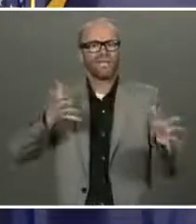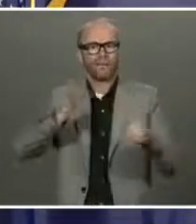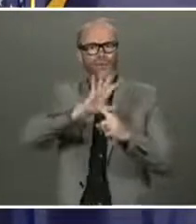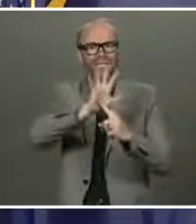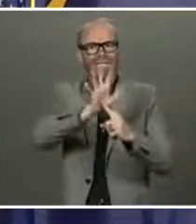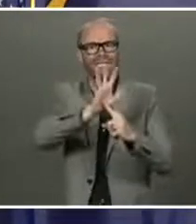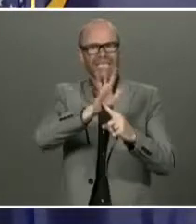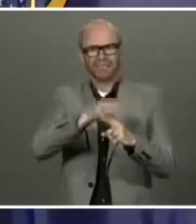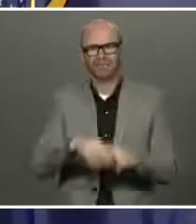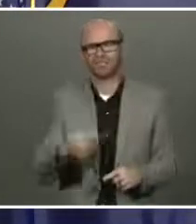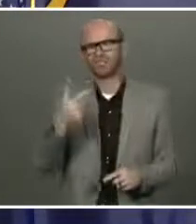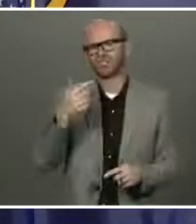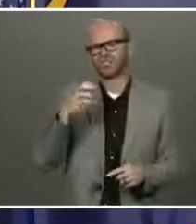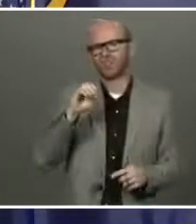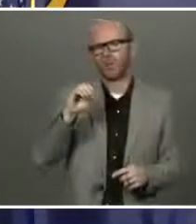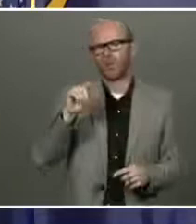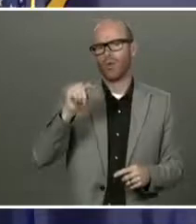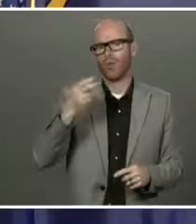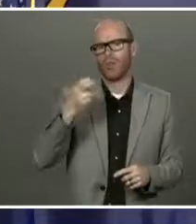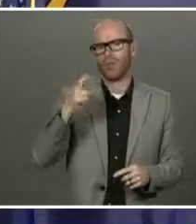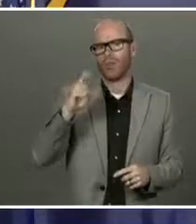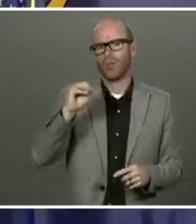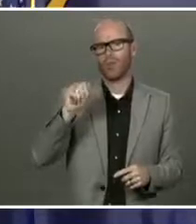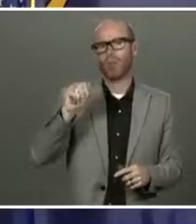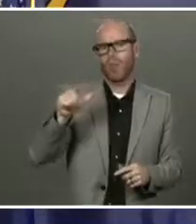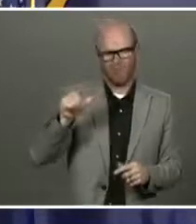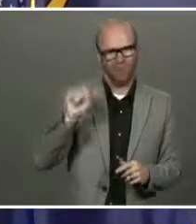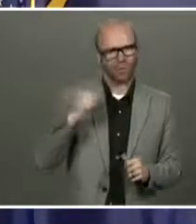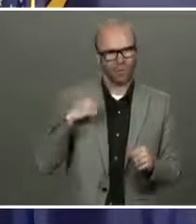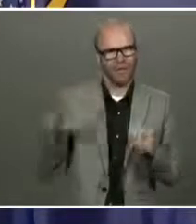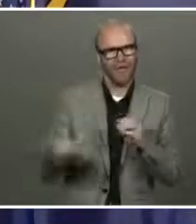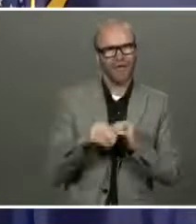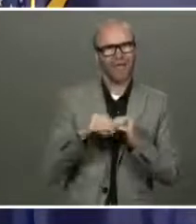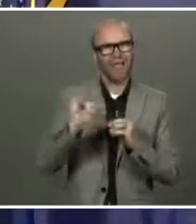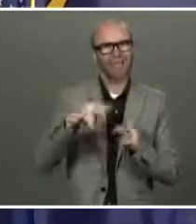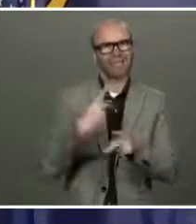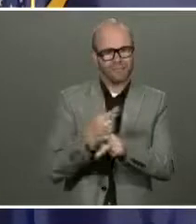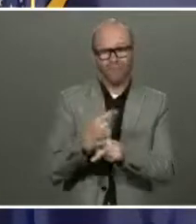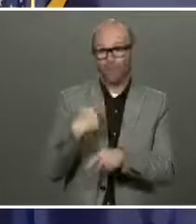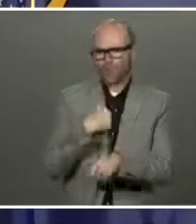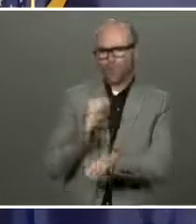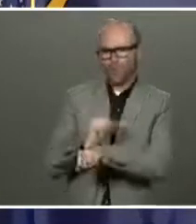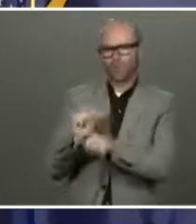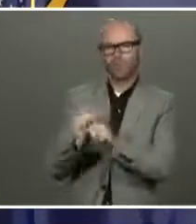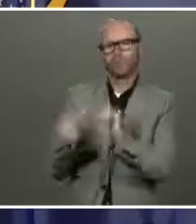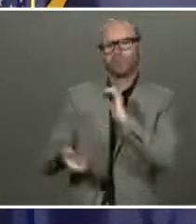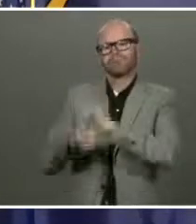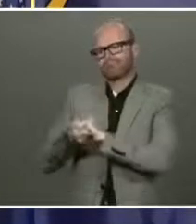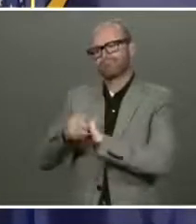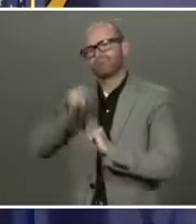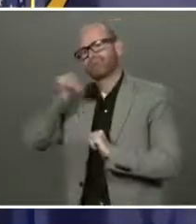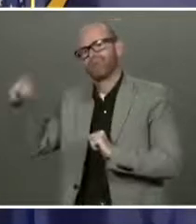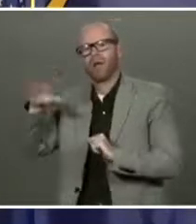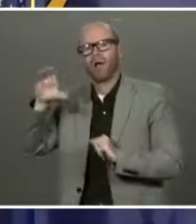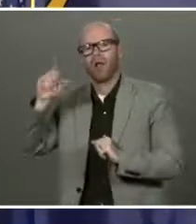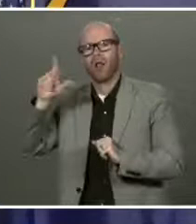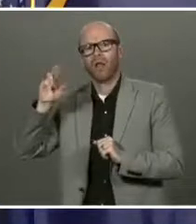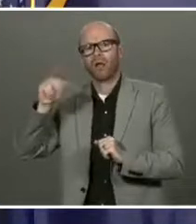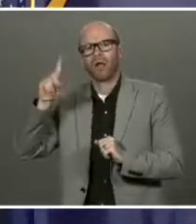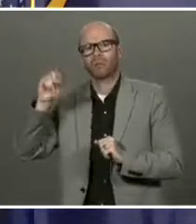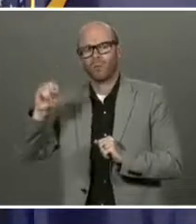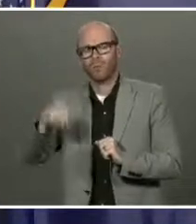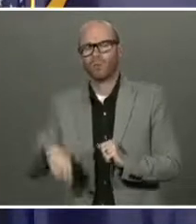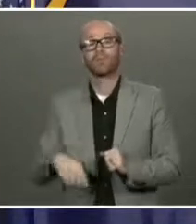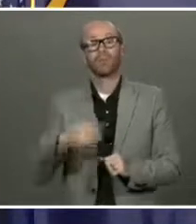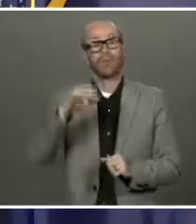with geothermal, and we're working with other states, including Colorado, on that. We've got a big hydrogen project that we're working on with